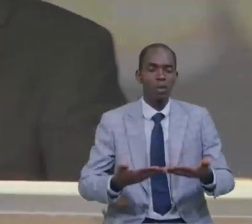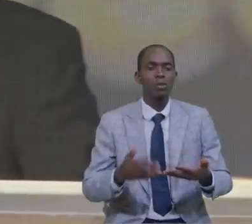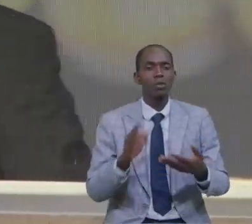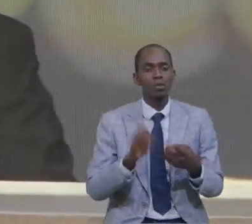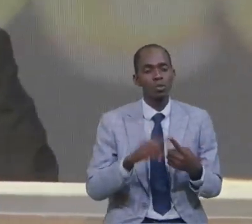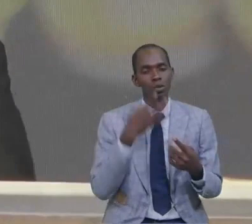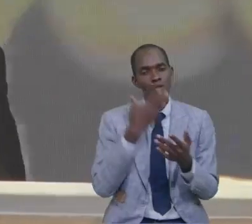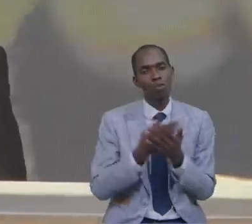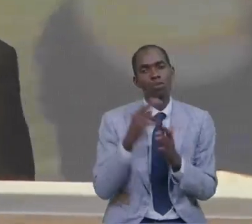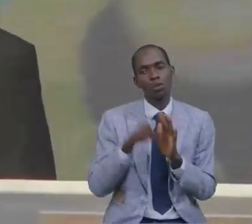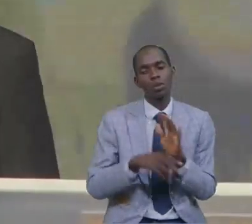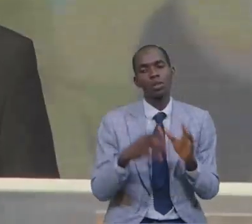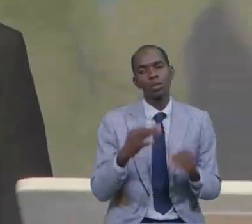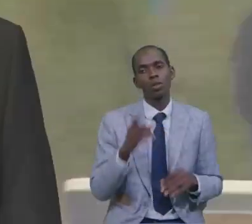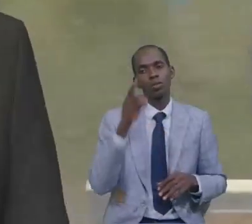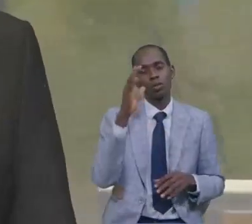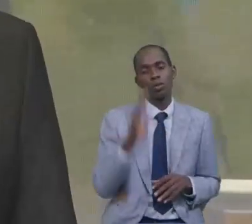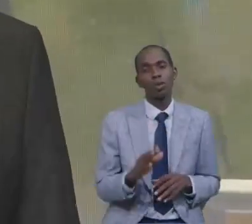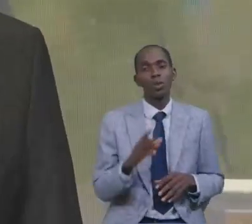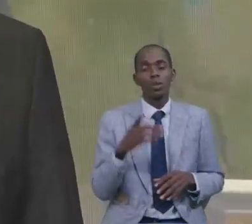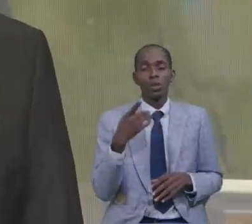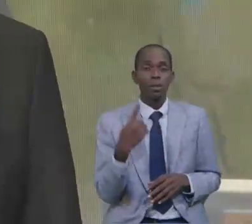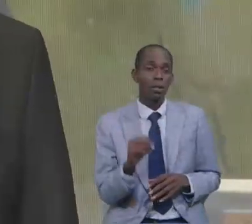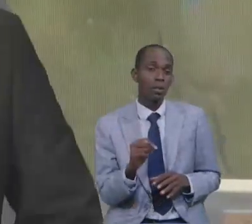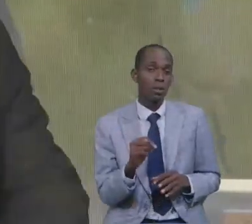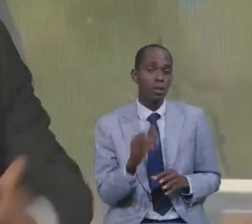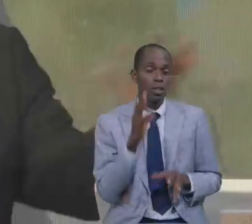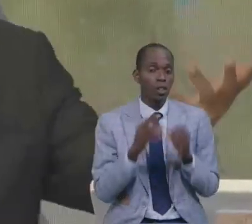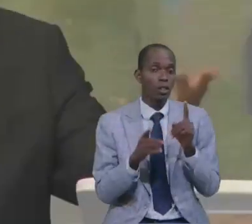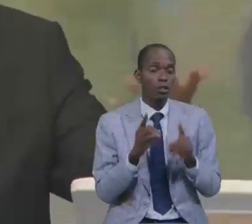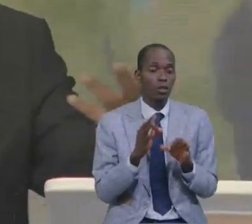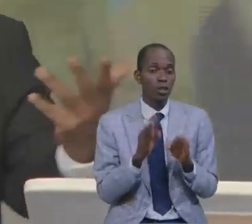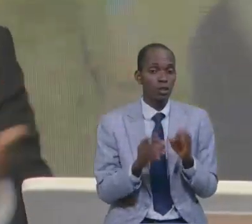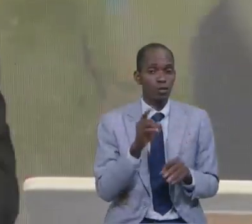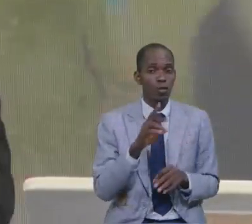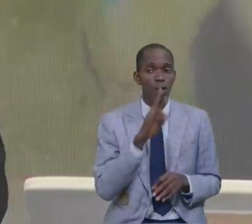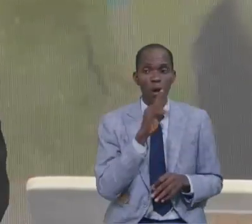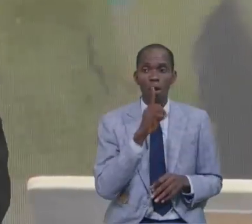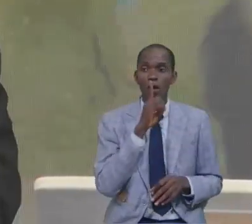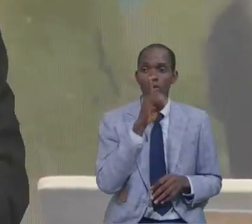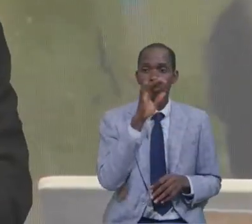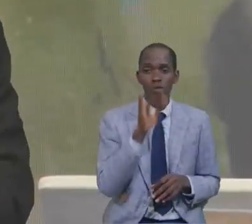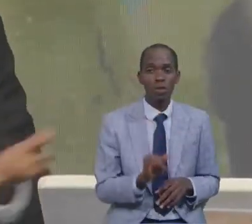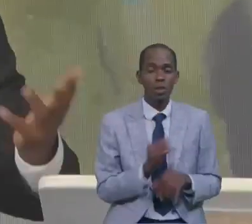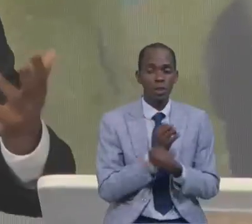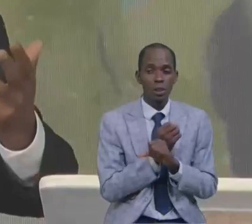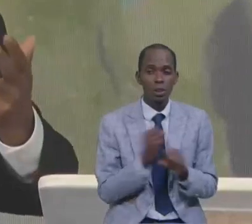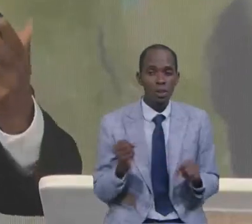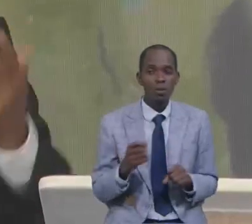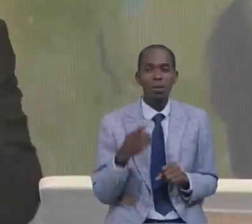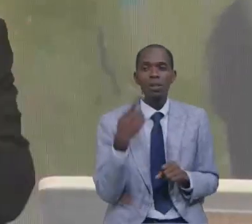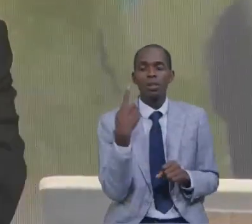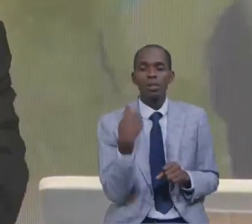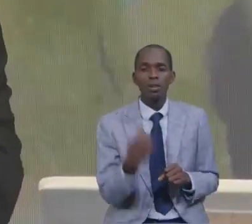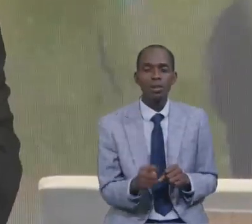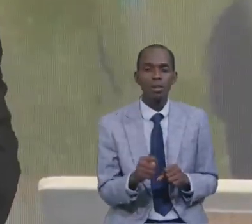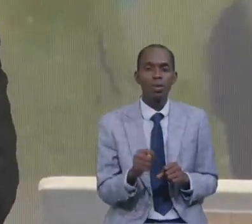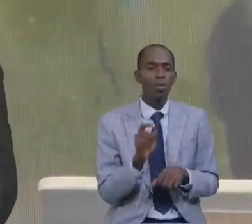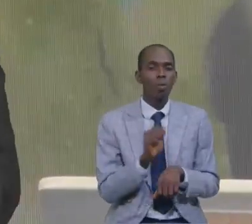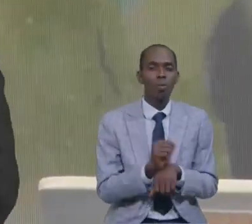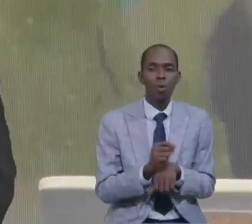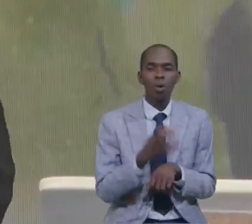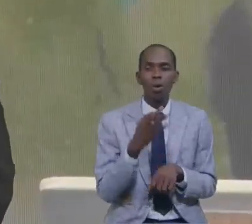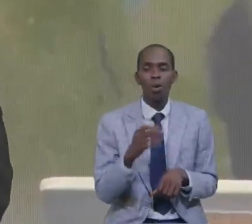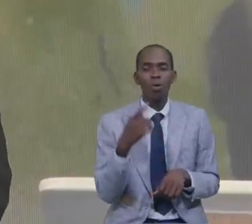of the flesh are all destroyed. And then the virtue and the love of